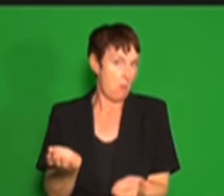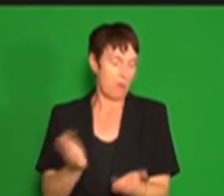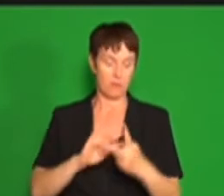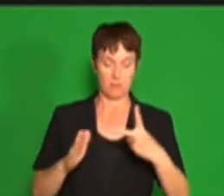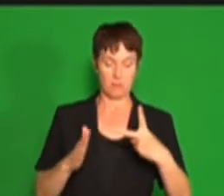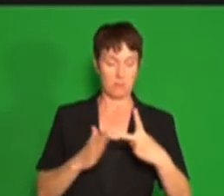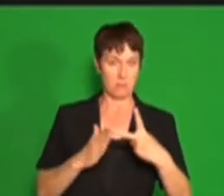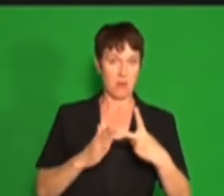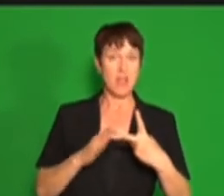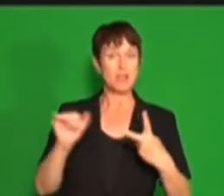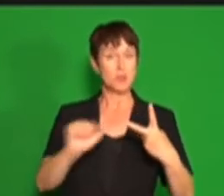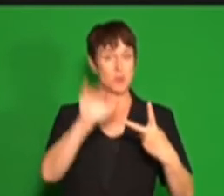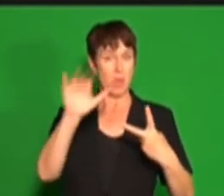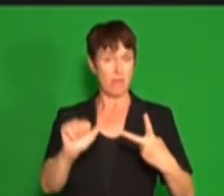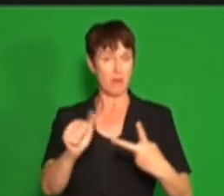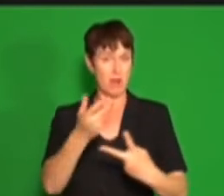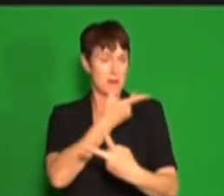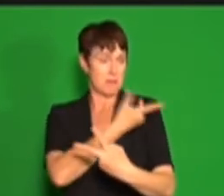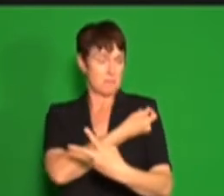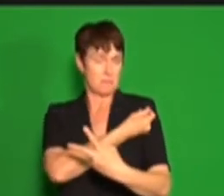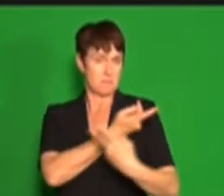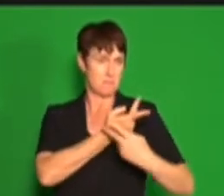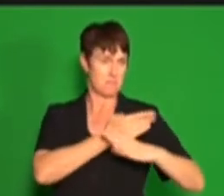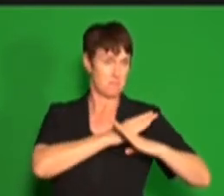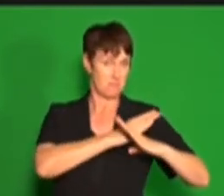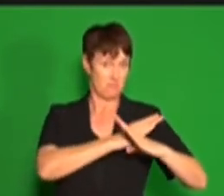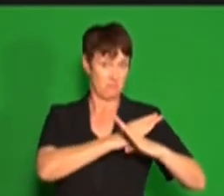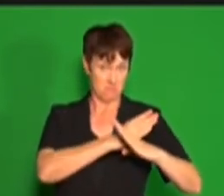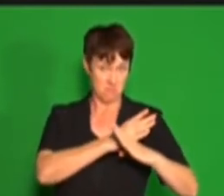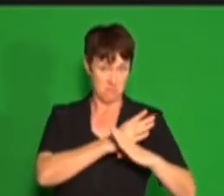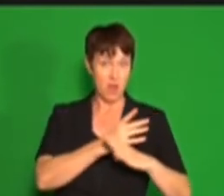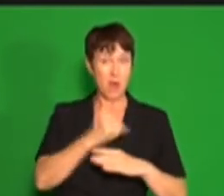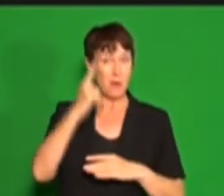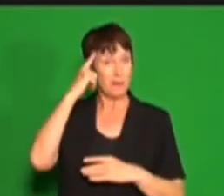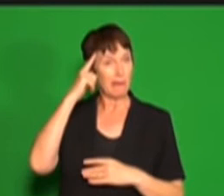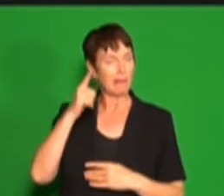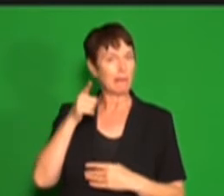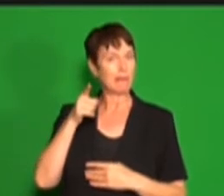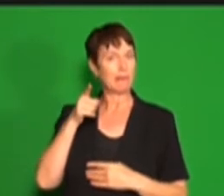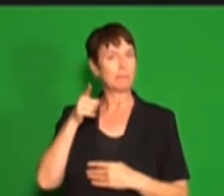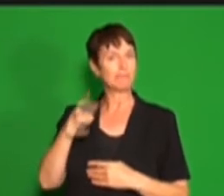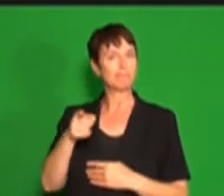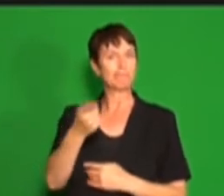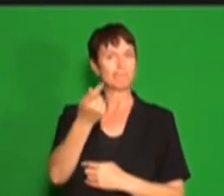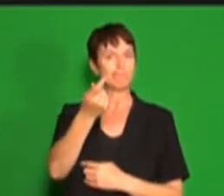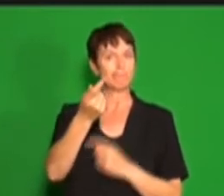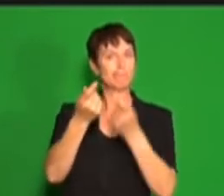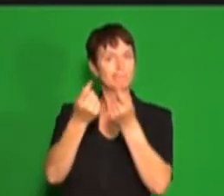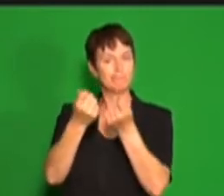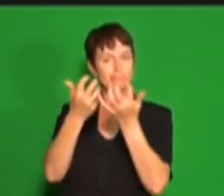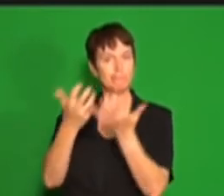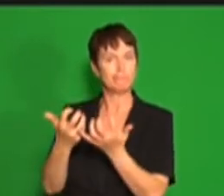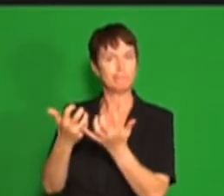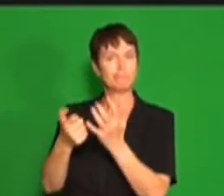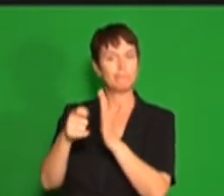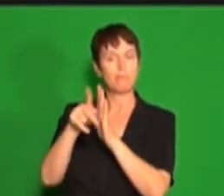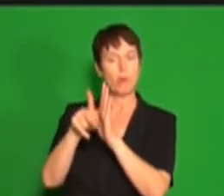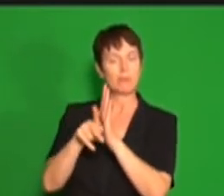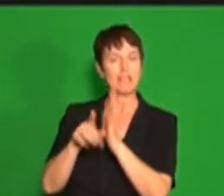COVID vaccines added fiscal and policy risks? We have another question from Lamise